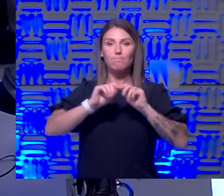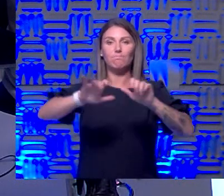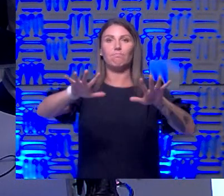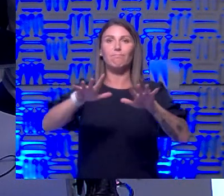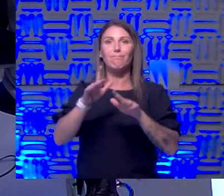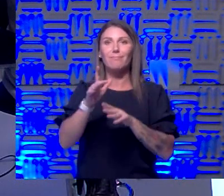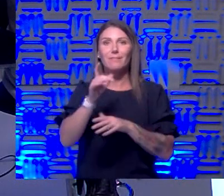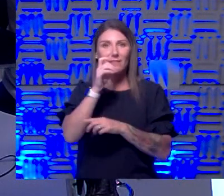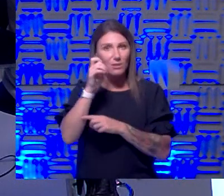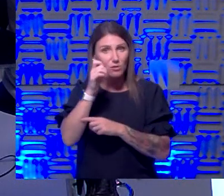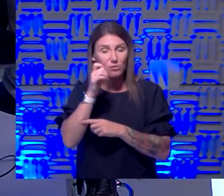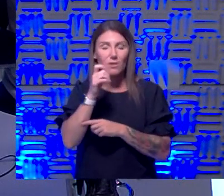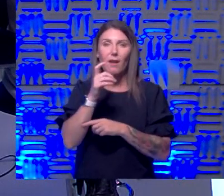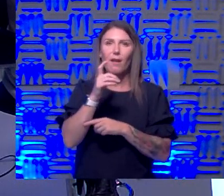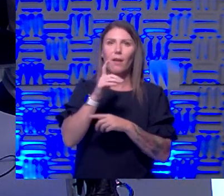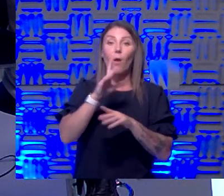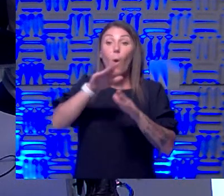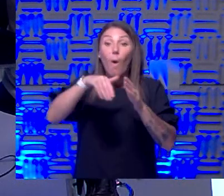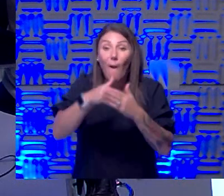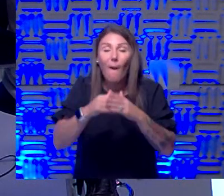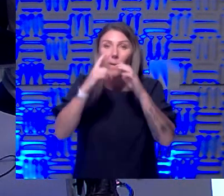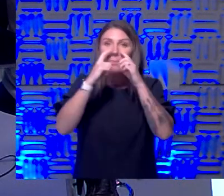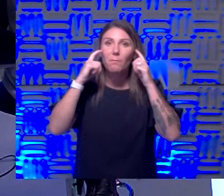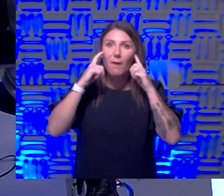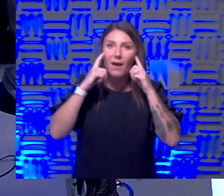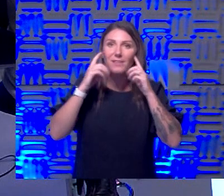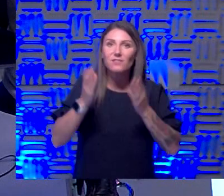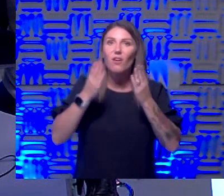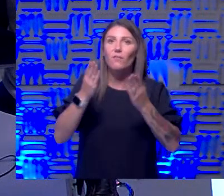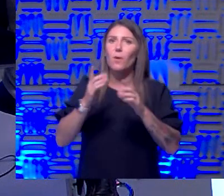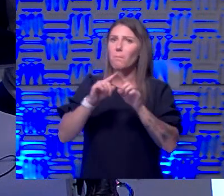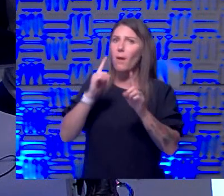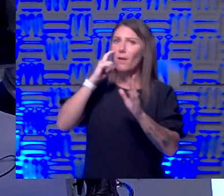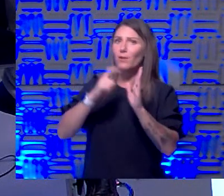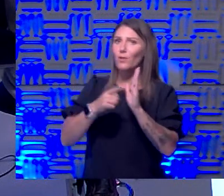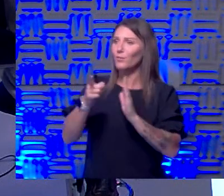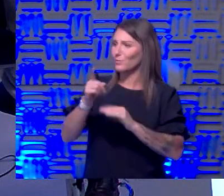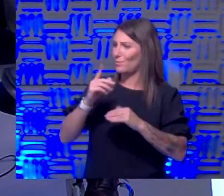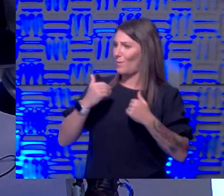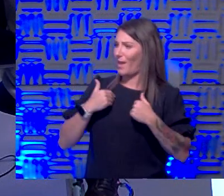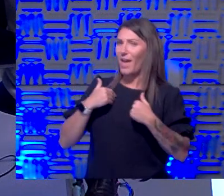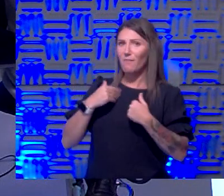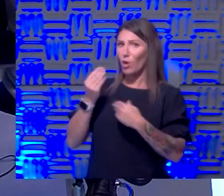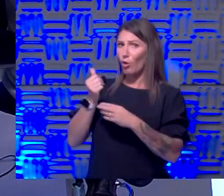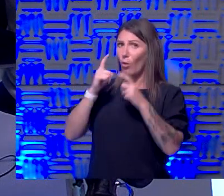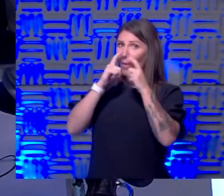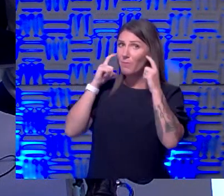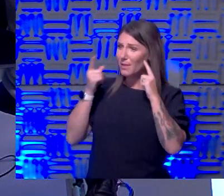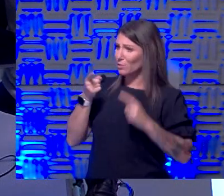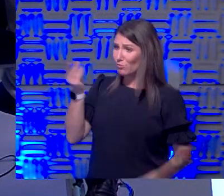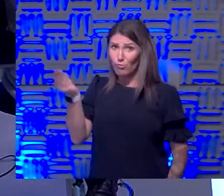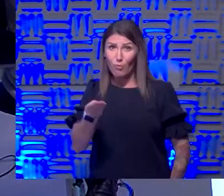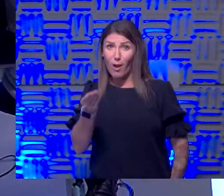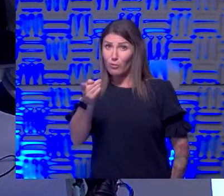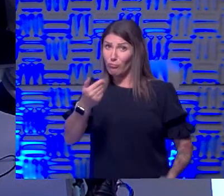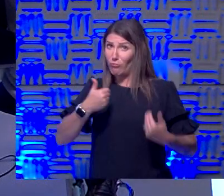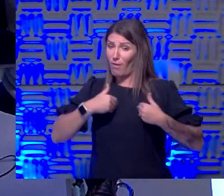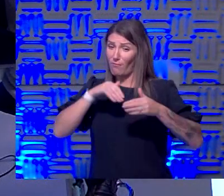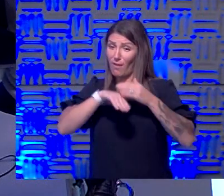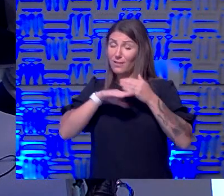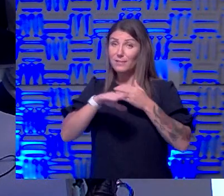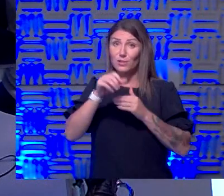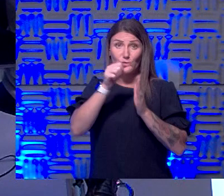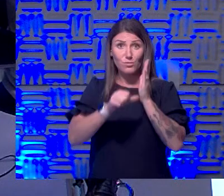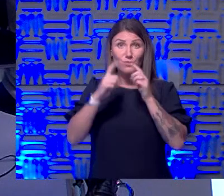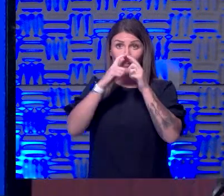us understand that they all offer. But I also noticed you wear a cloth mask. You brought one in today. That's right. And you have access to surgical